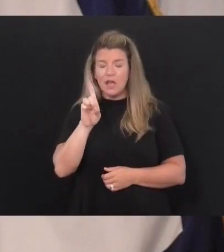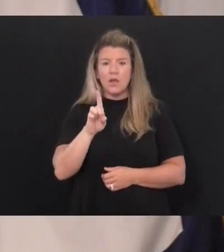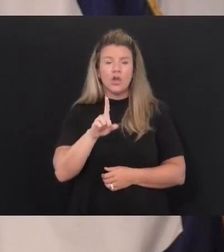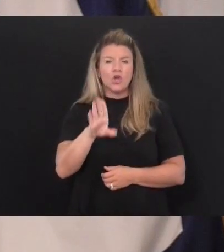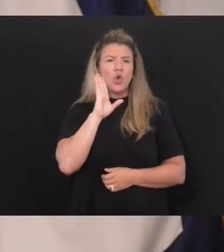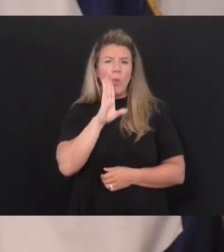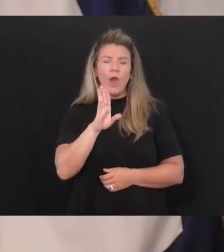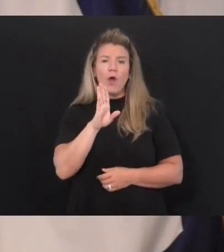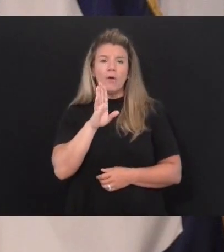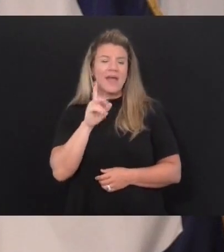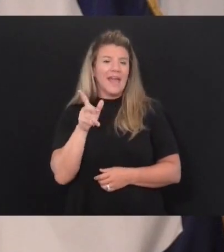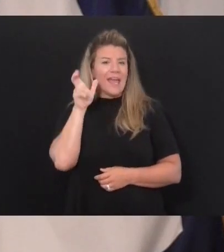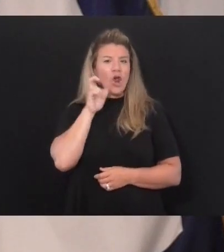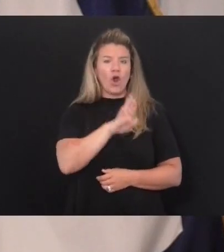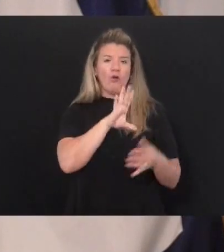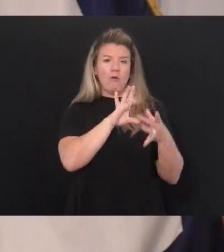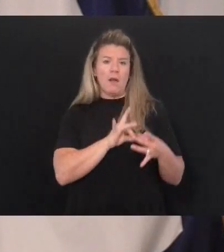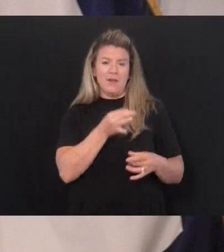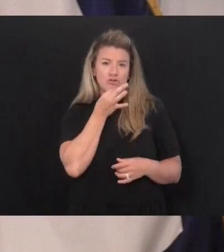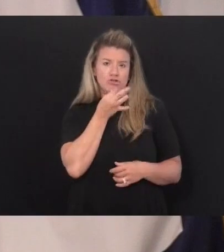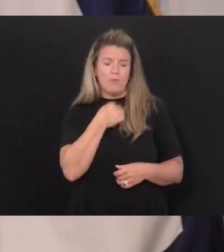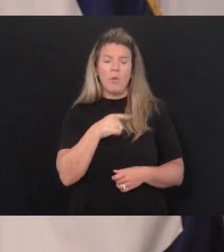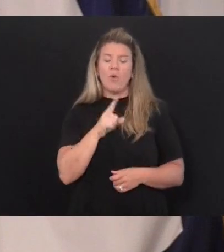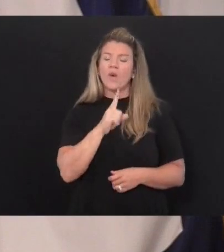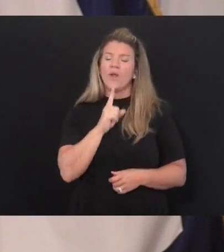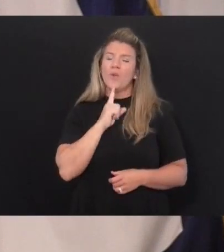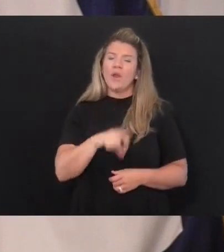are looking, and I'm waiting on